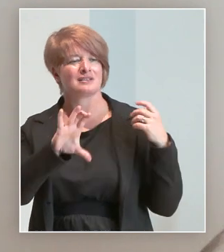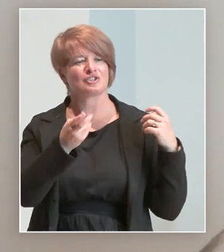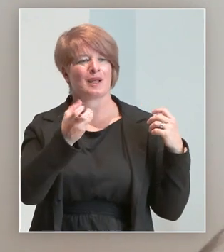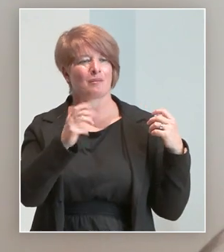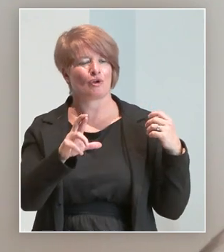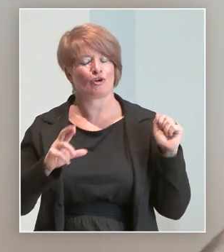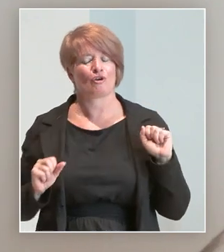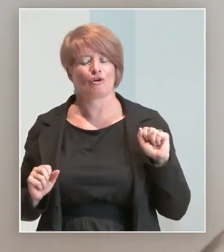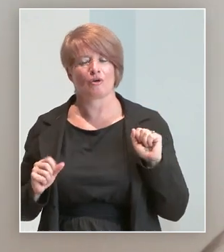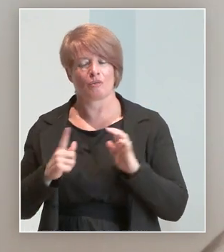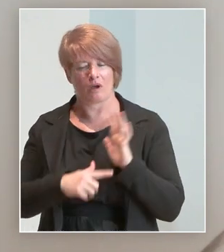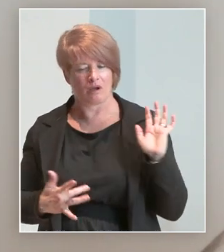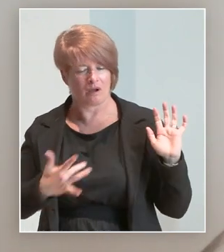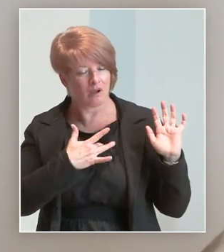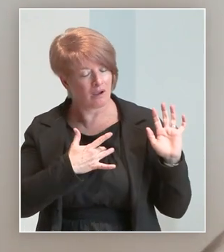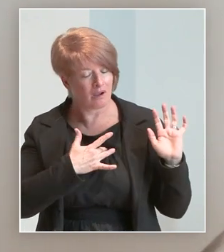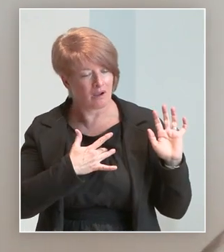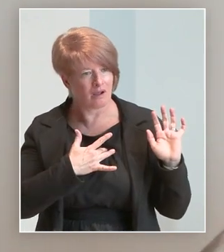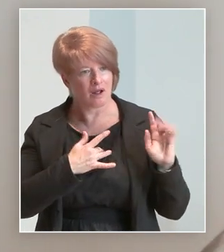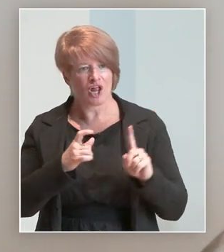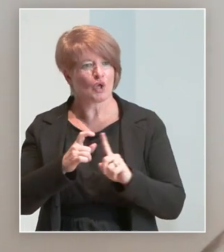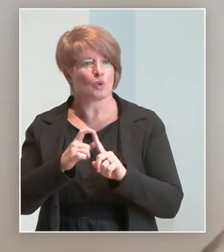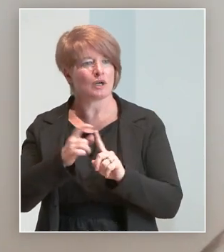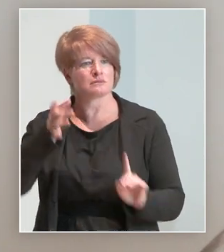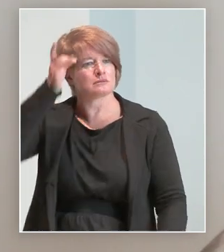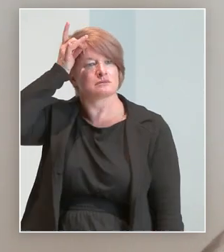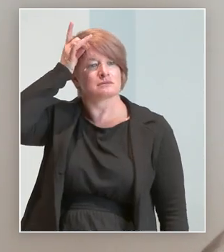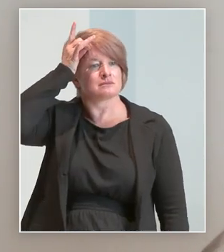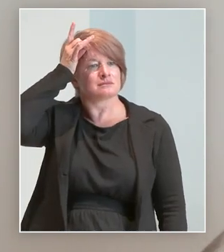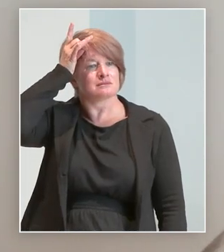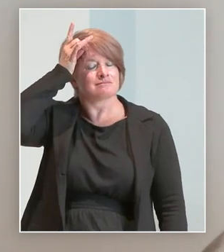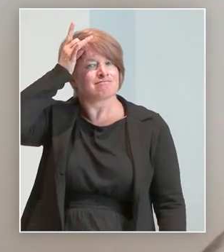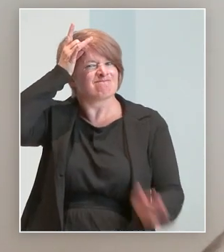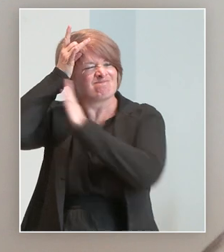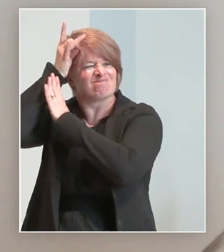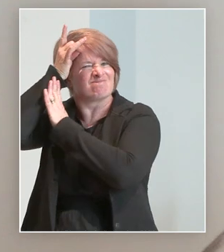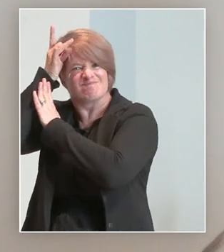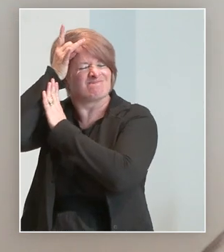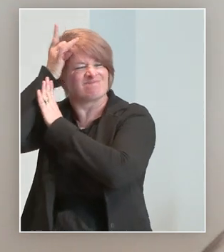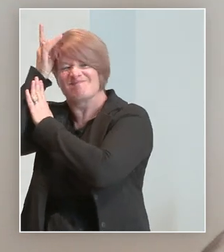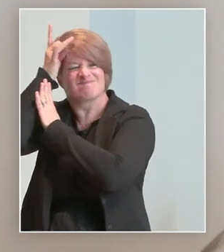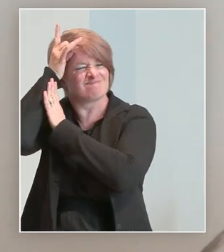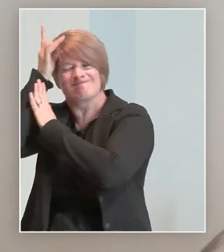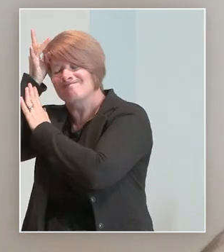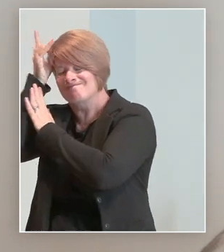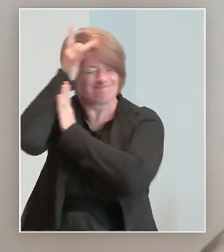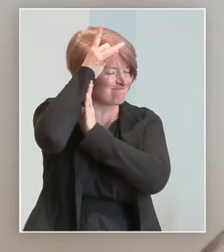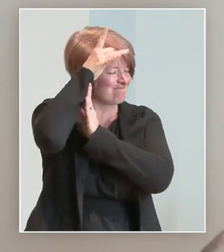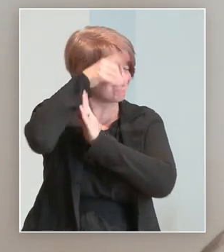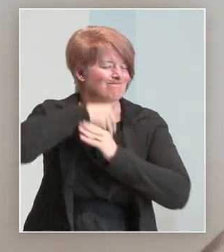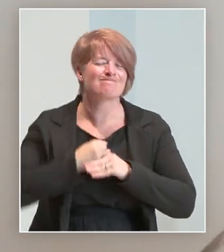What struck is how those words refused to leave, adding to a growing force within me that included breaking